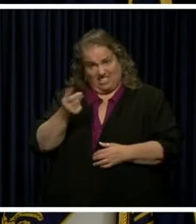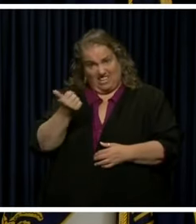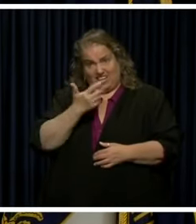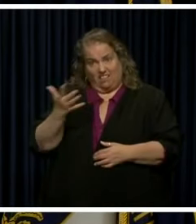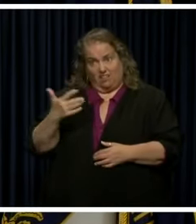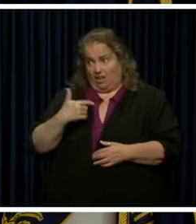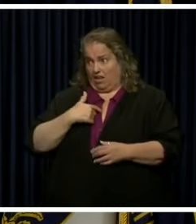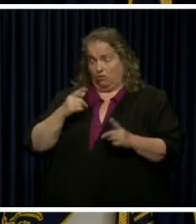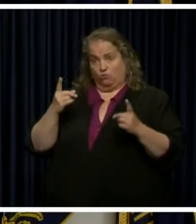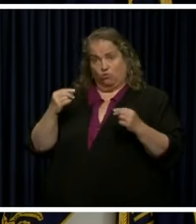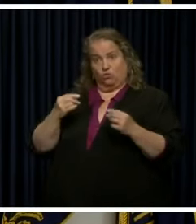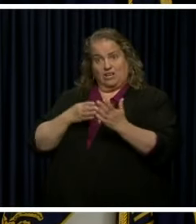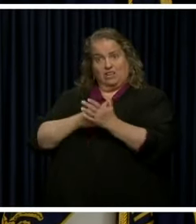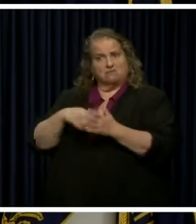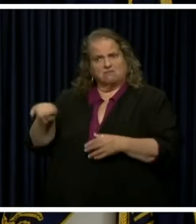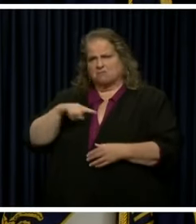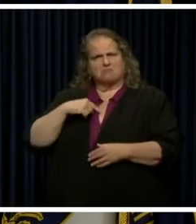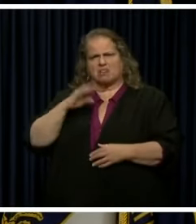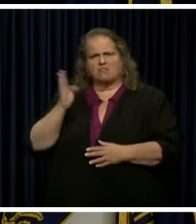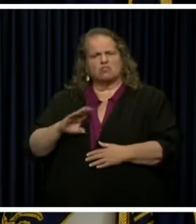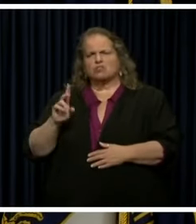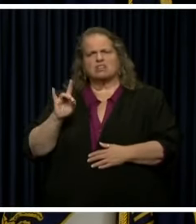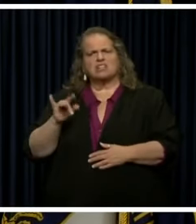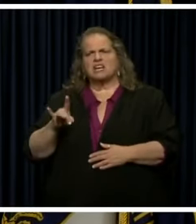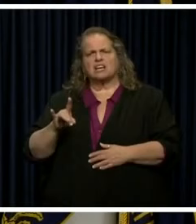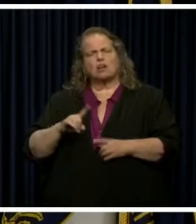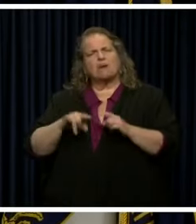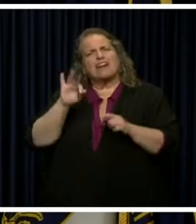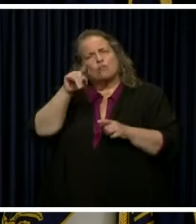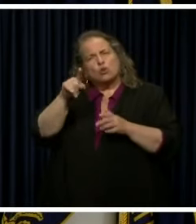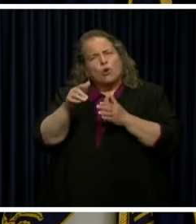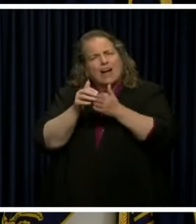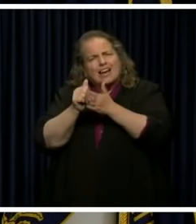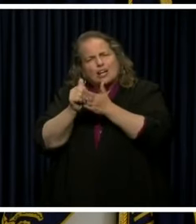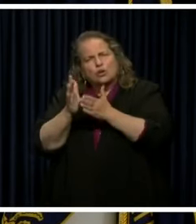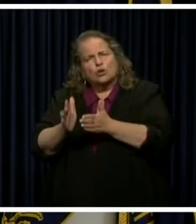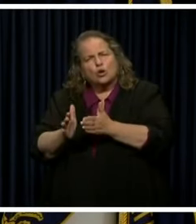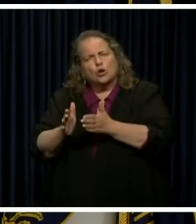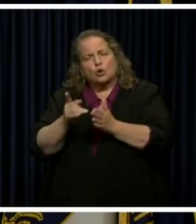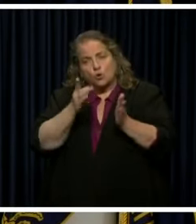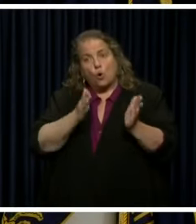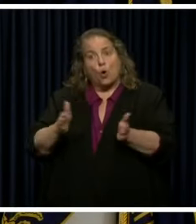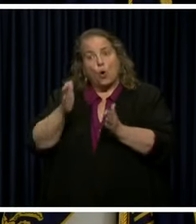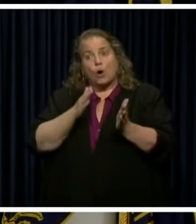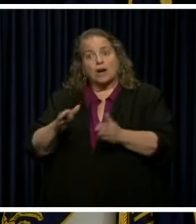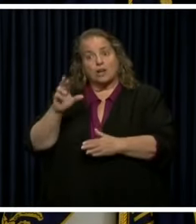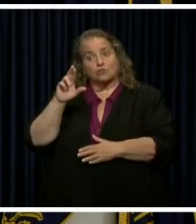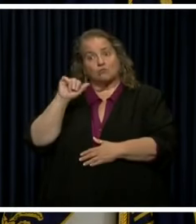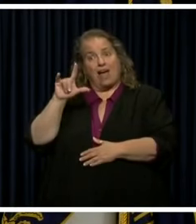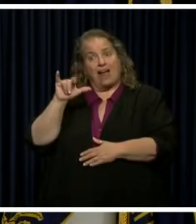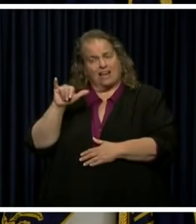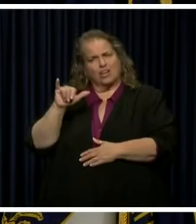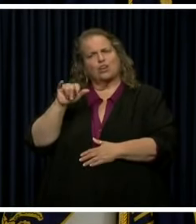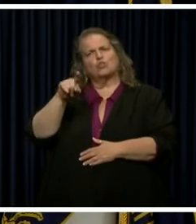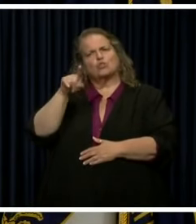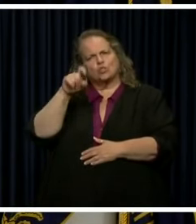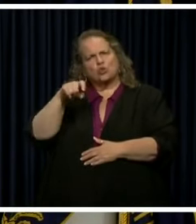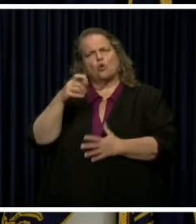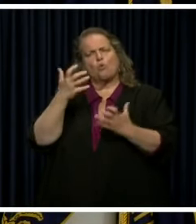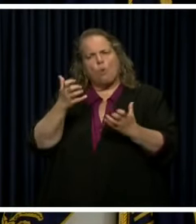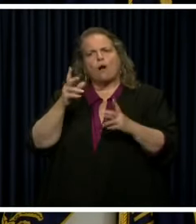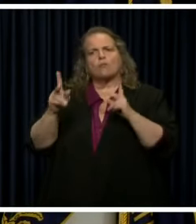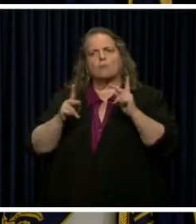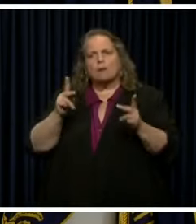of repercussion. But if you're a leader organizing that rally, shouldn't you want the people that are there to be